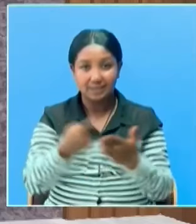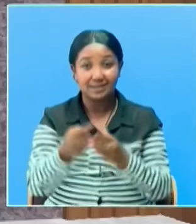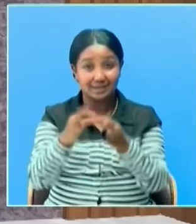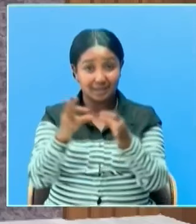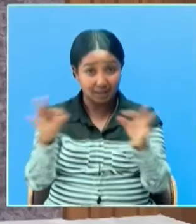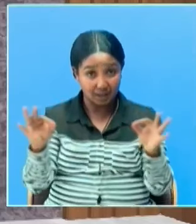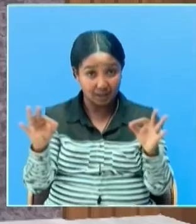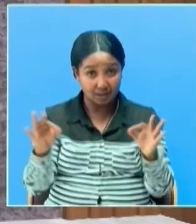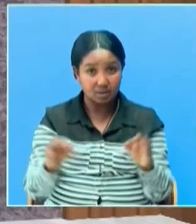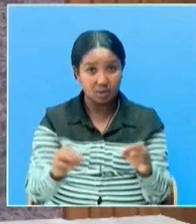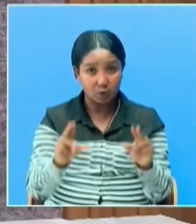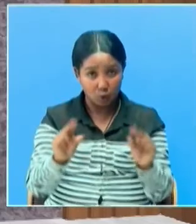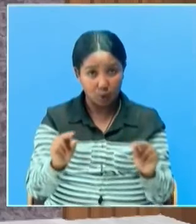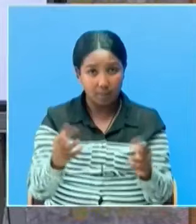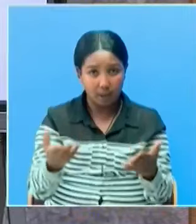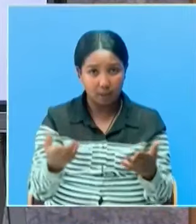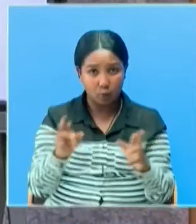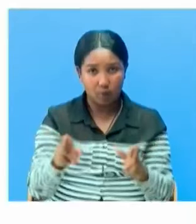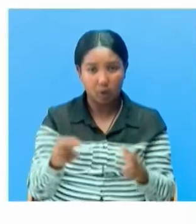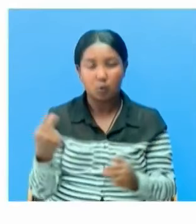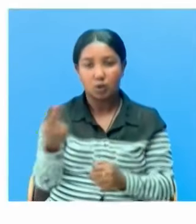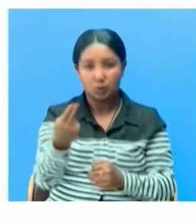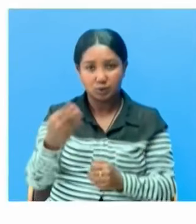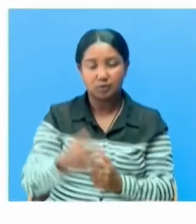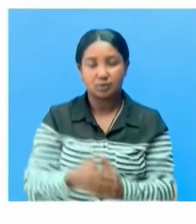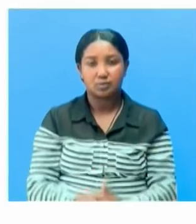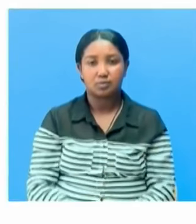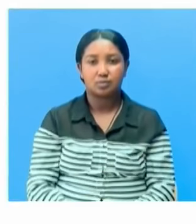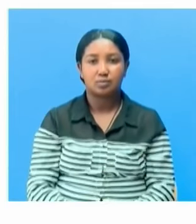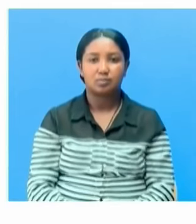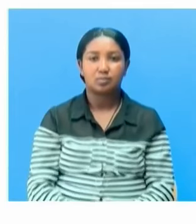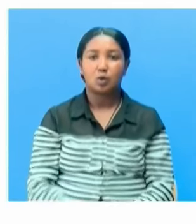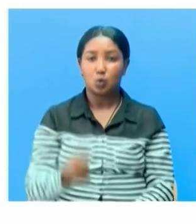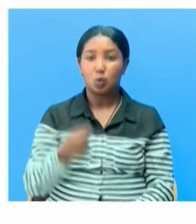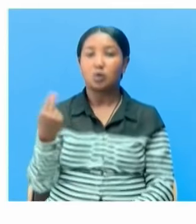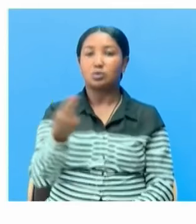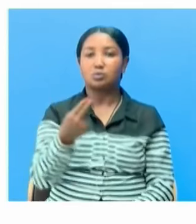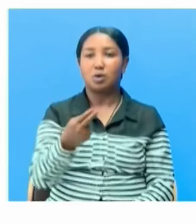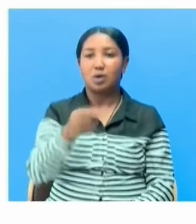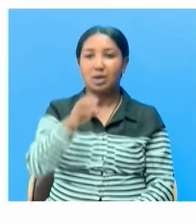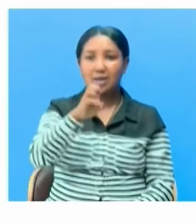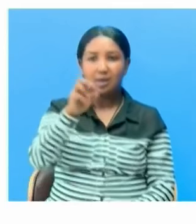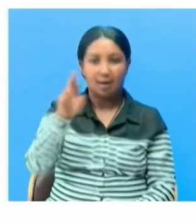sentence, normally we can use what? ER.